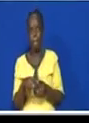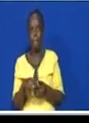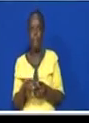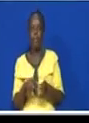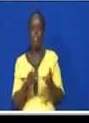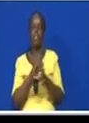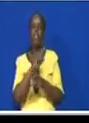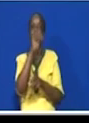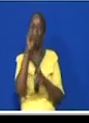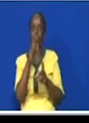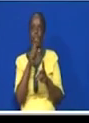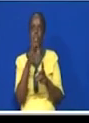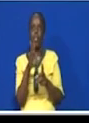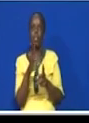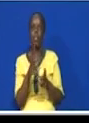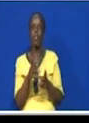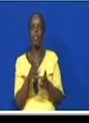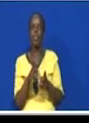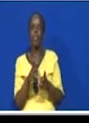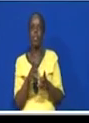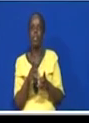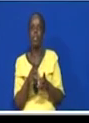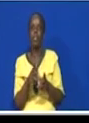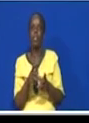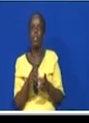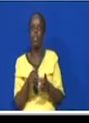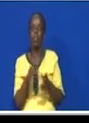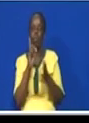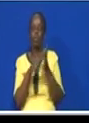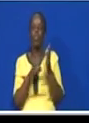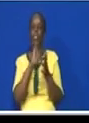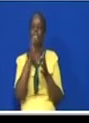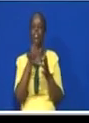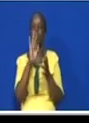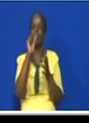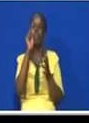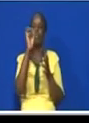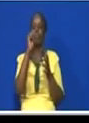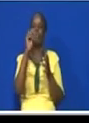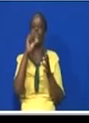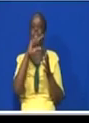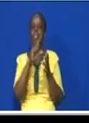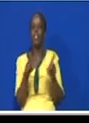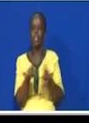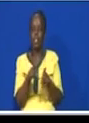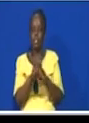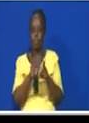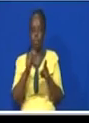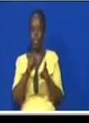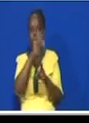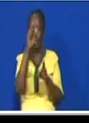The question here, that is the question, what is faulting, is similar to another